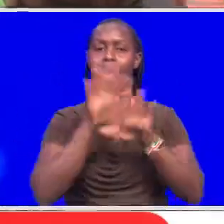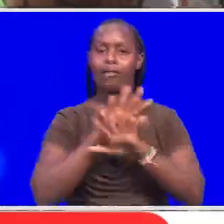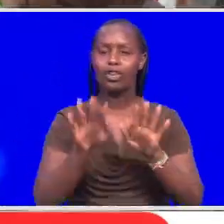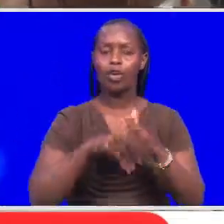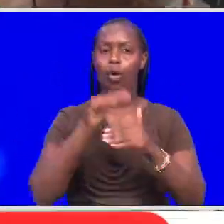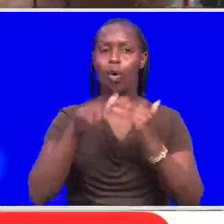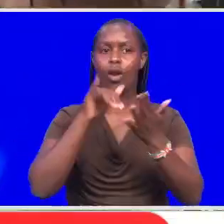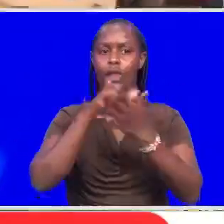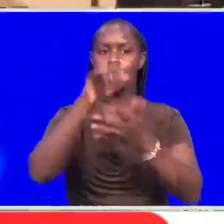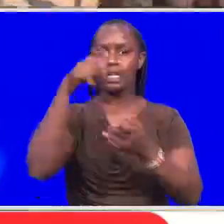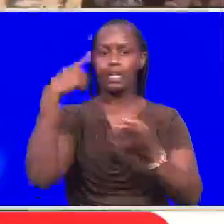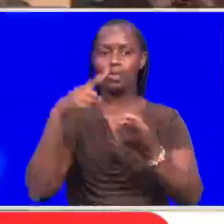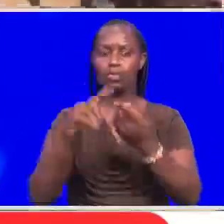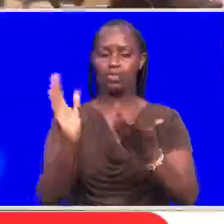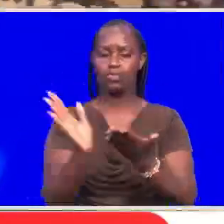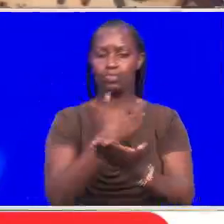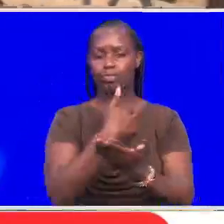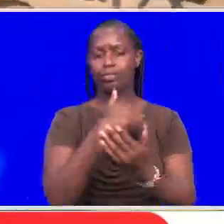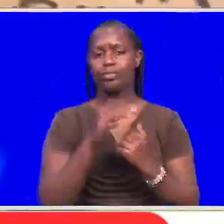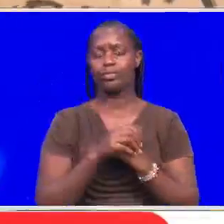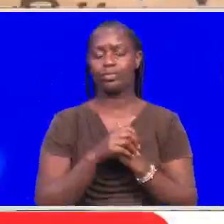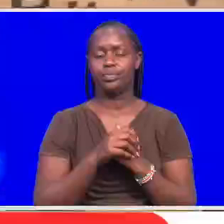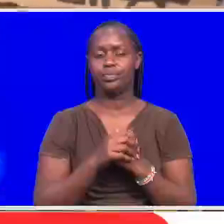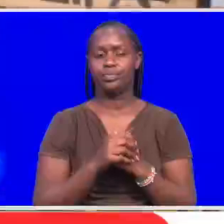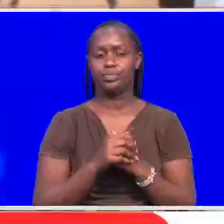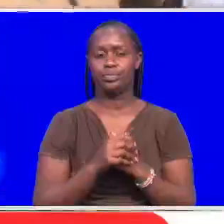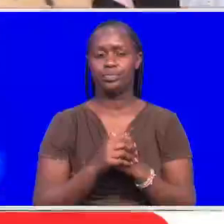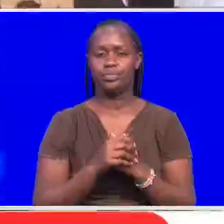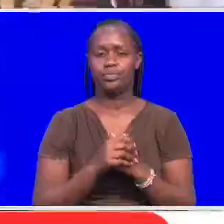nonsense. Everything must go.